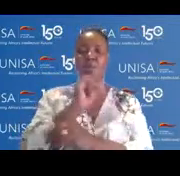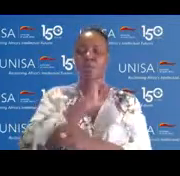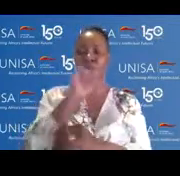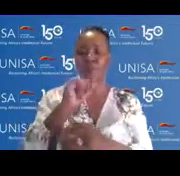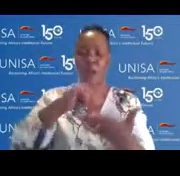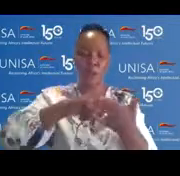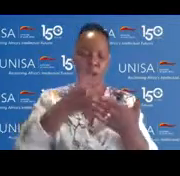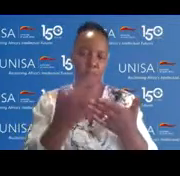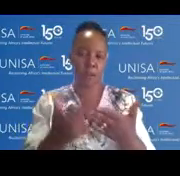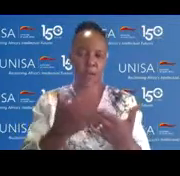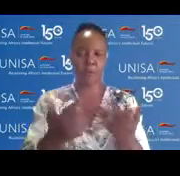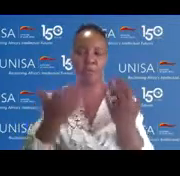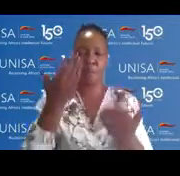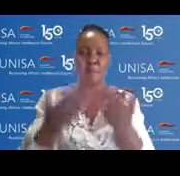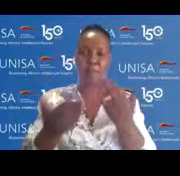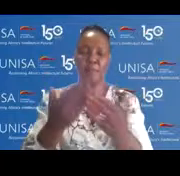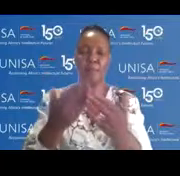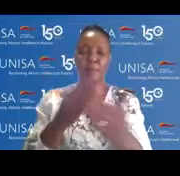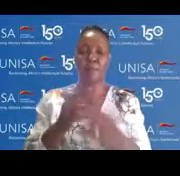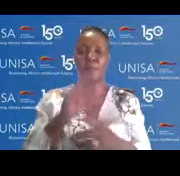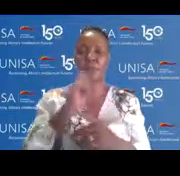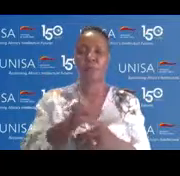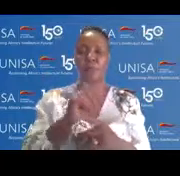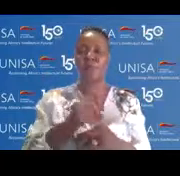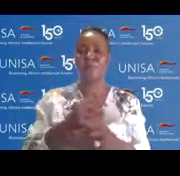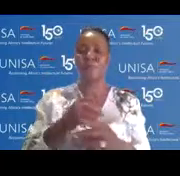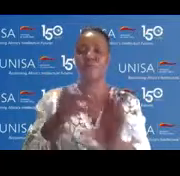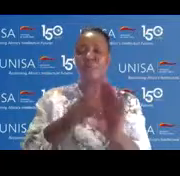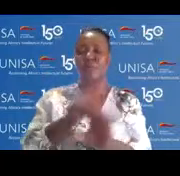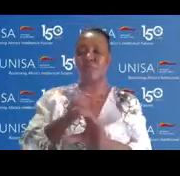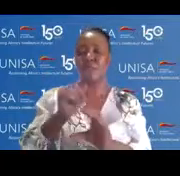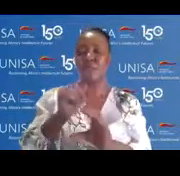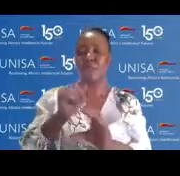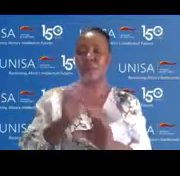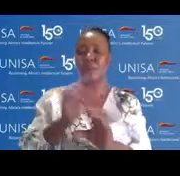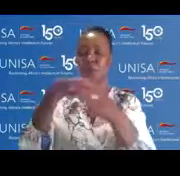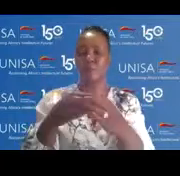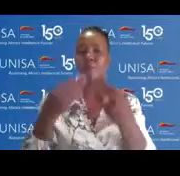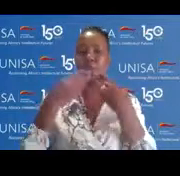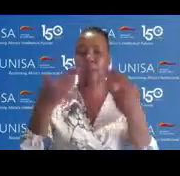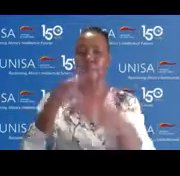want to participate in the forums. Thank you, David.